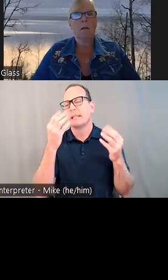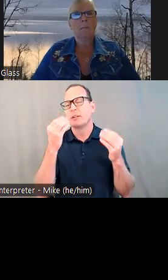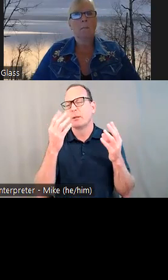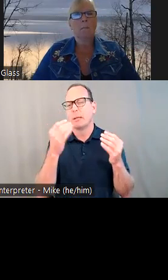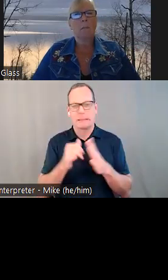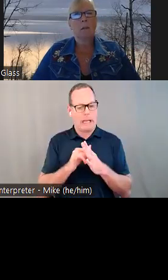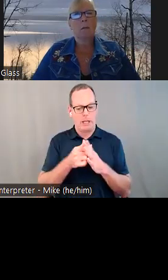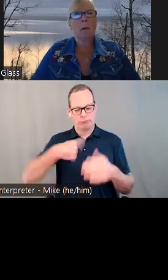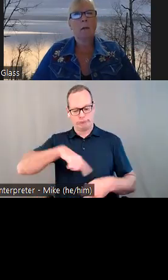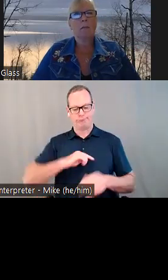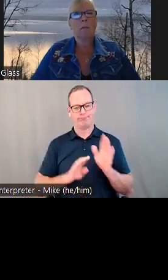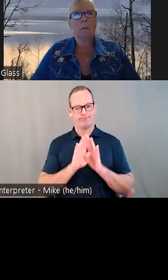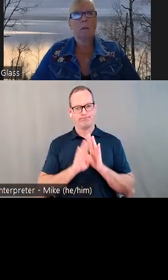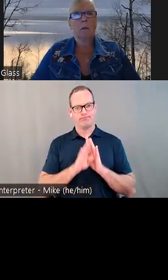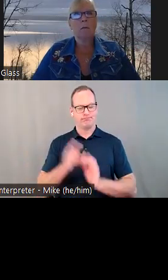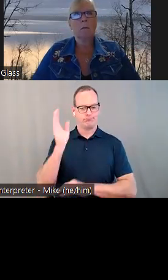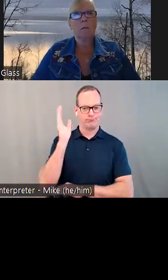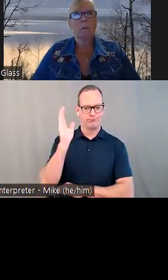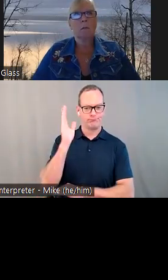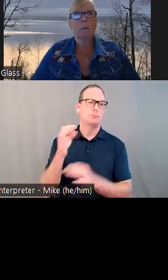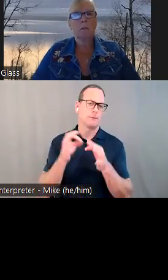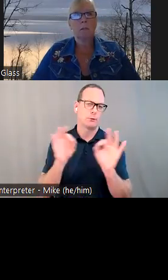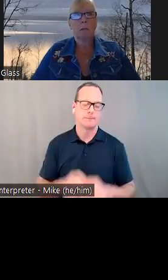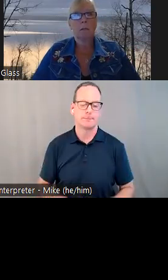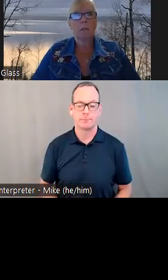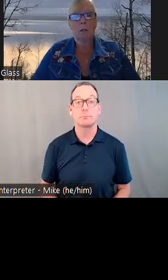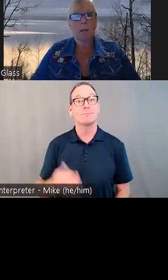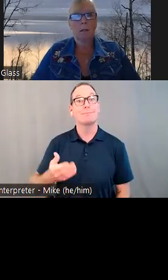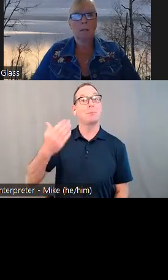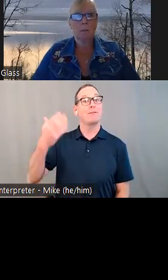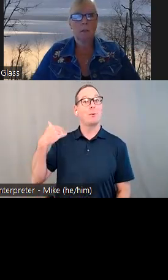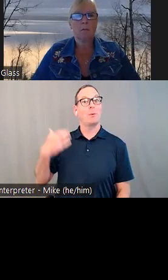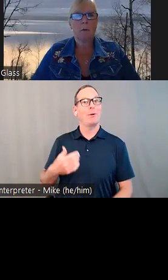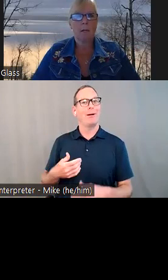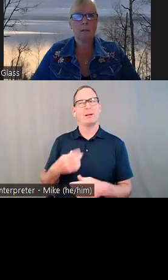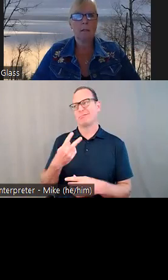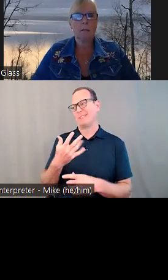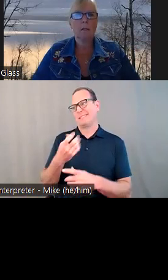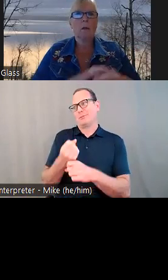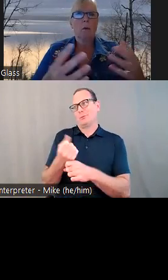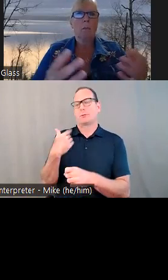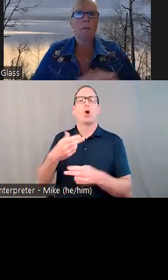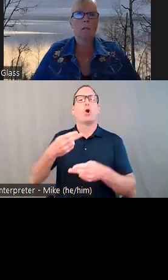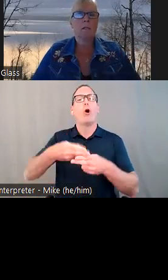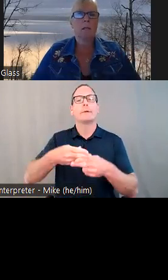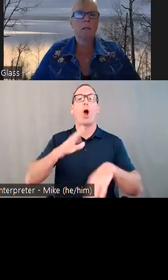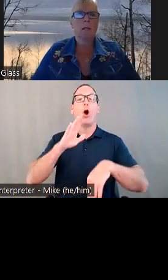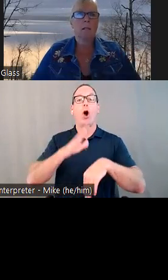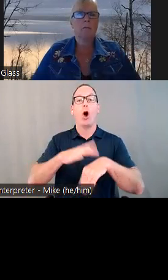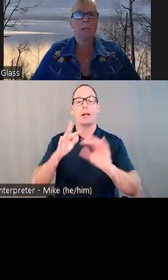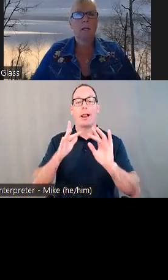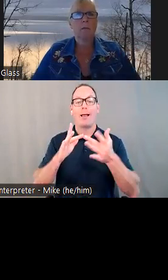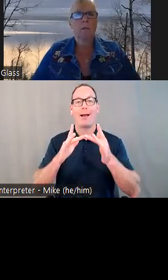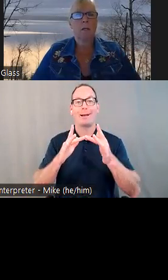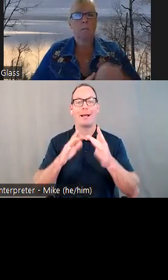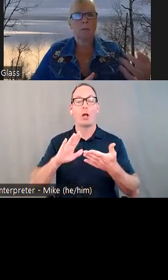year. Quite a few years ago, we used to call this the online community of practice, but decided that didn't